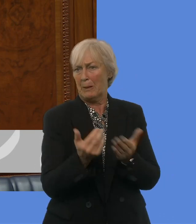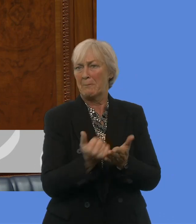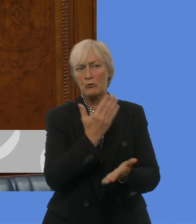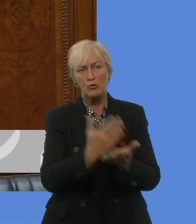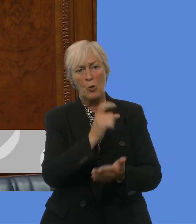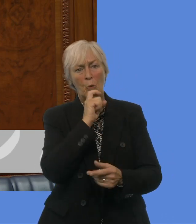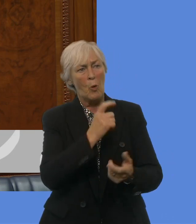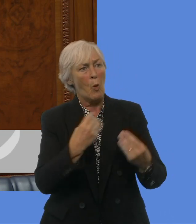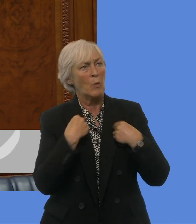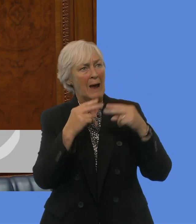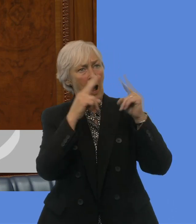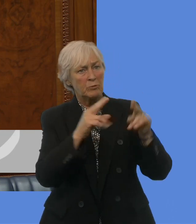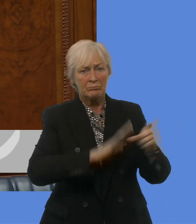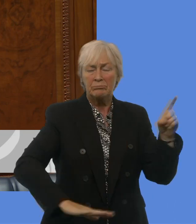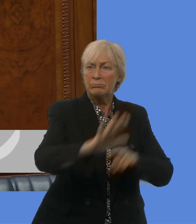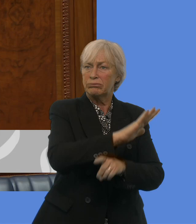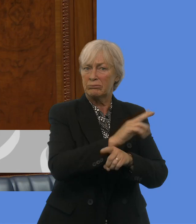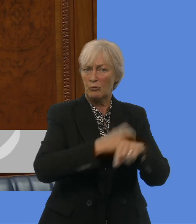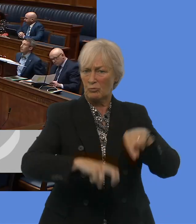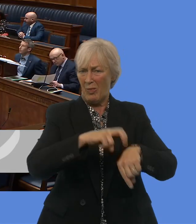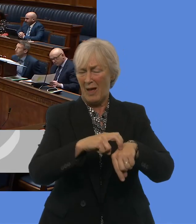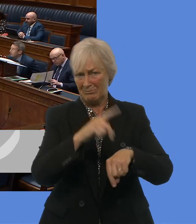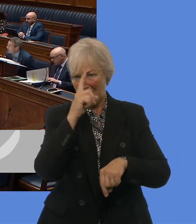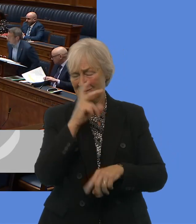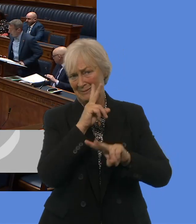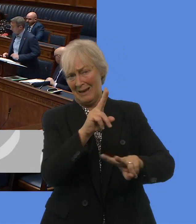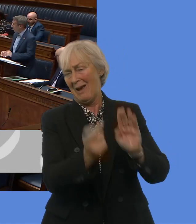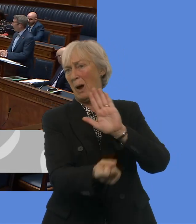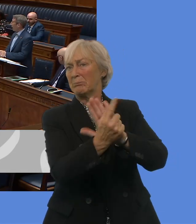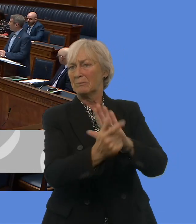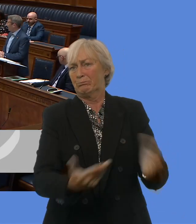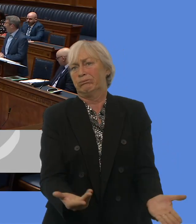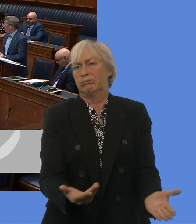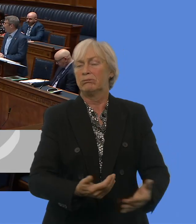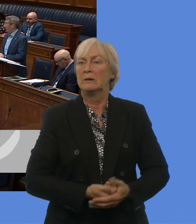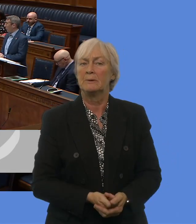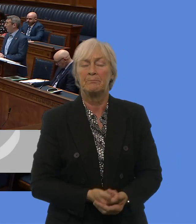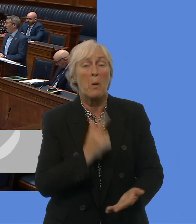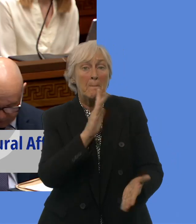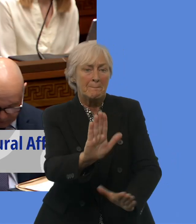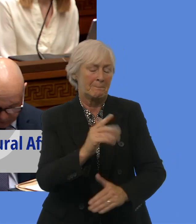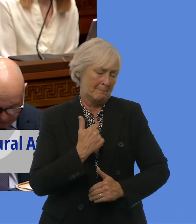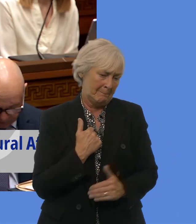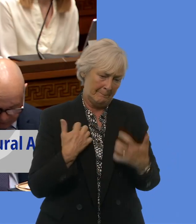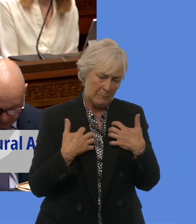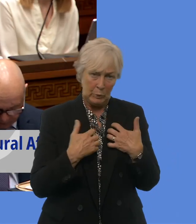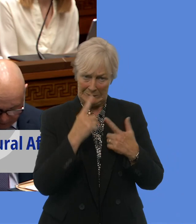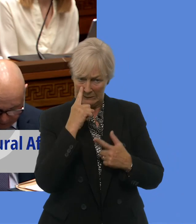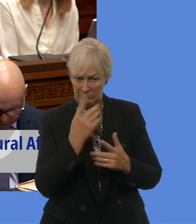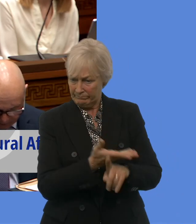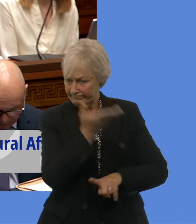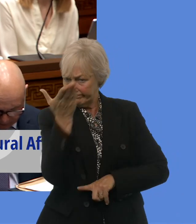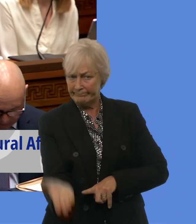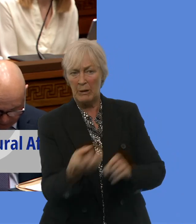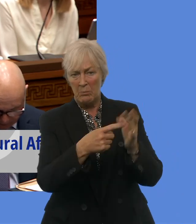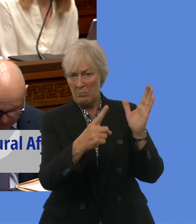North Belfast but across Northern Ireland benefit from these new provisions? Minister. Yes, I'm very keen to see this bill on the floor of this Assembly.